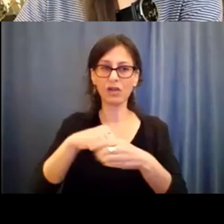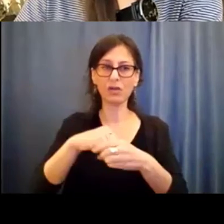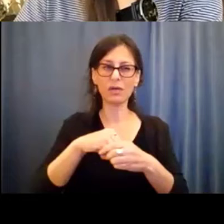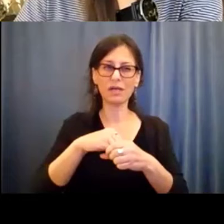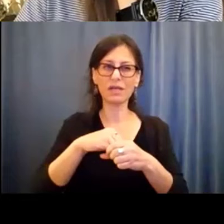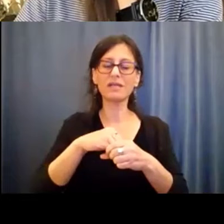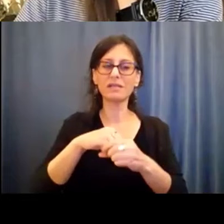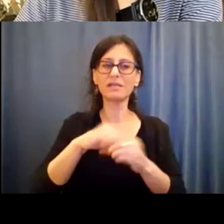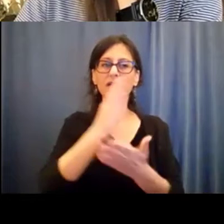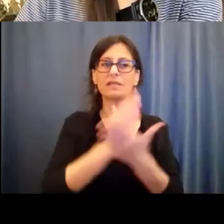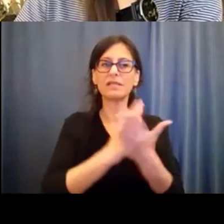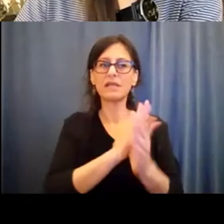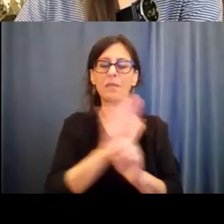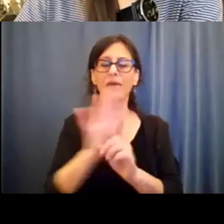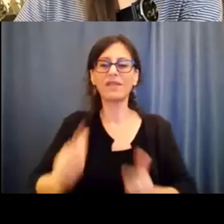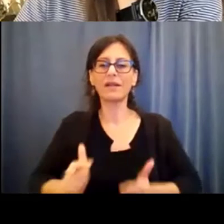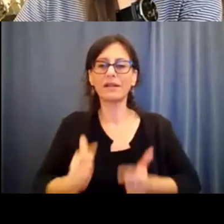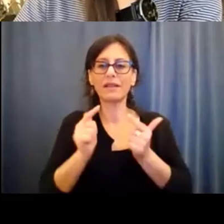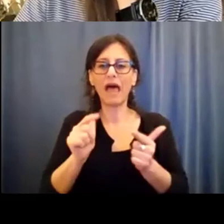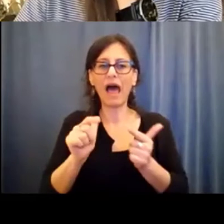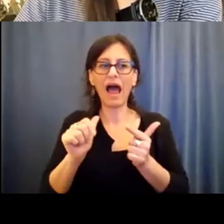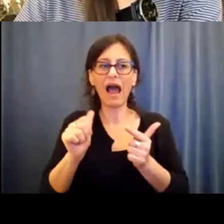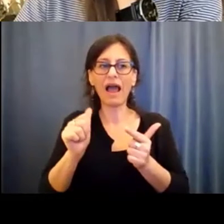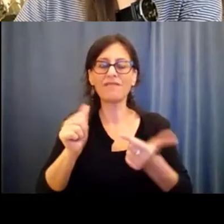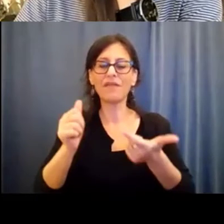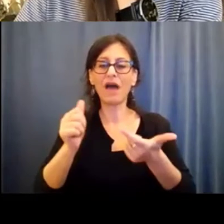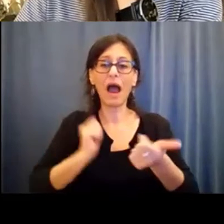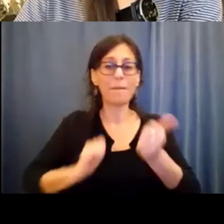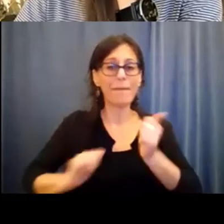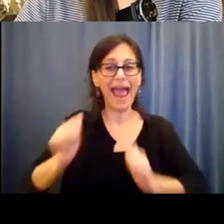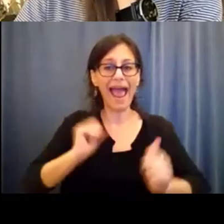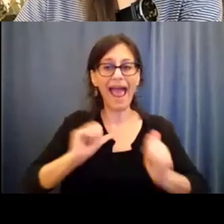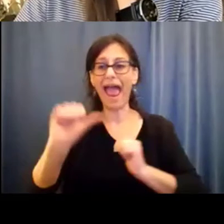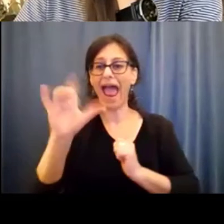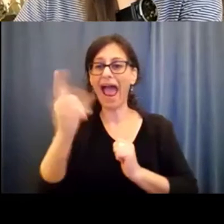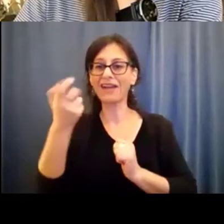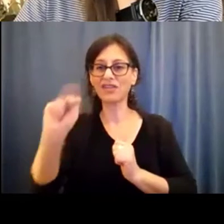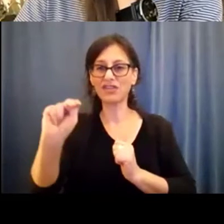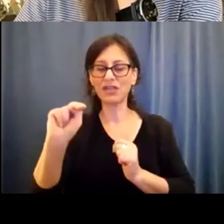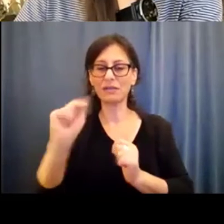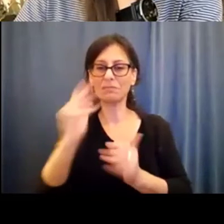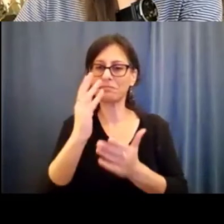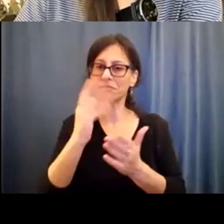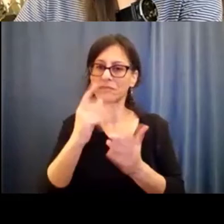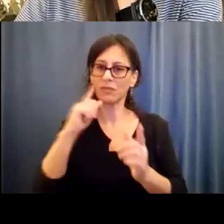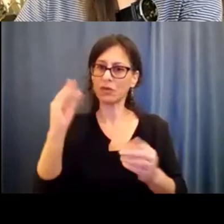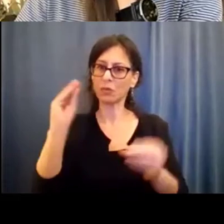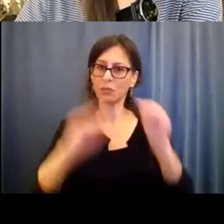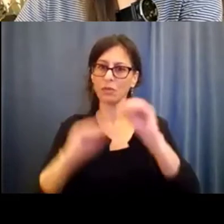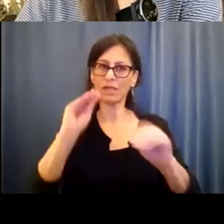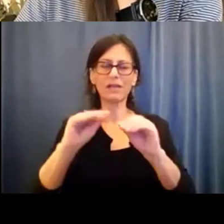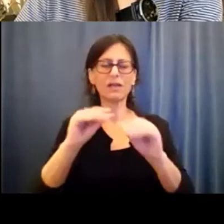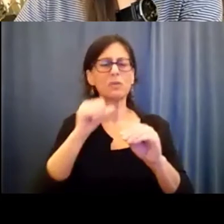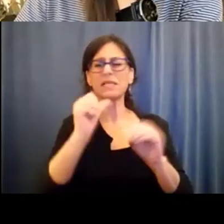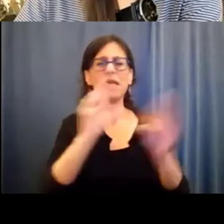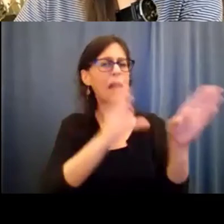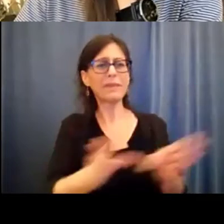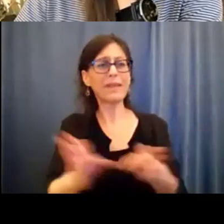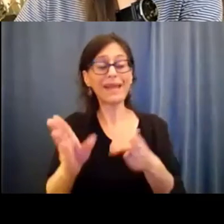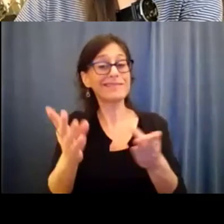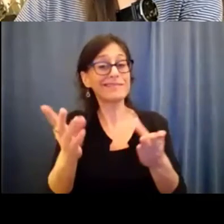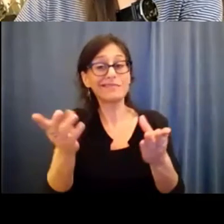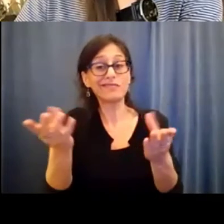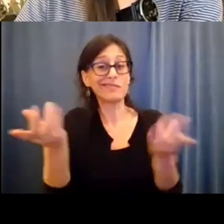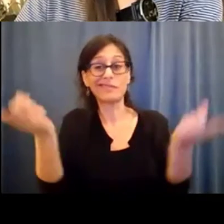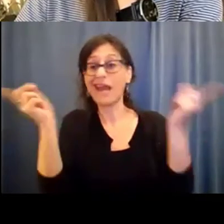included some of the live action shots working together. It wasn't really planned as so to speak.